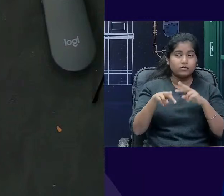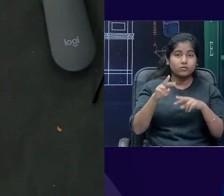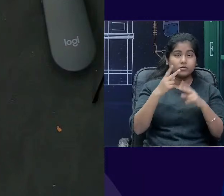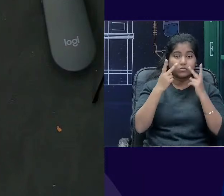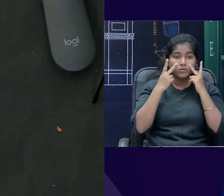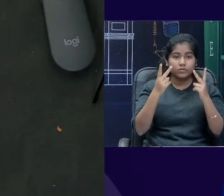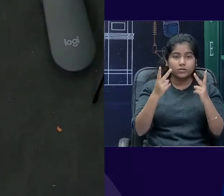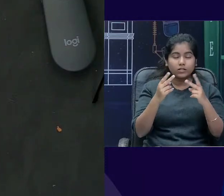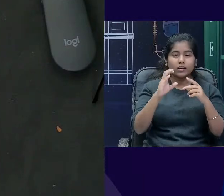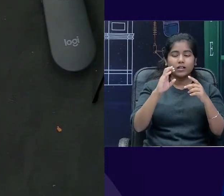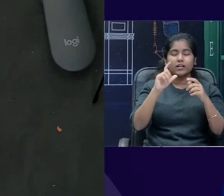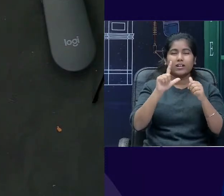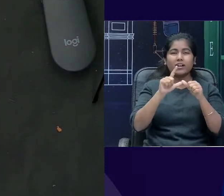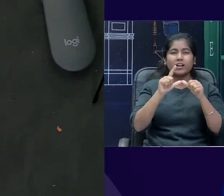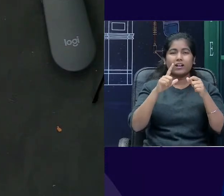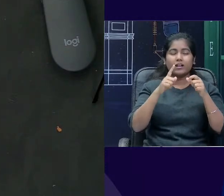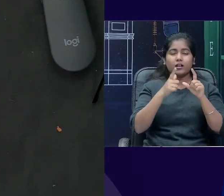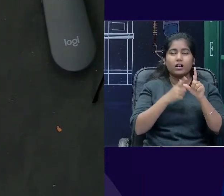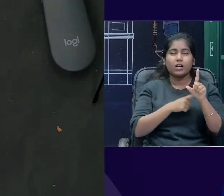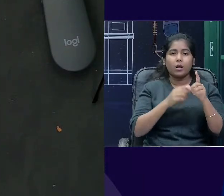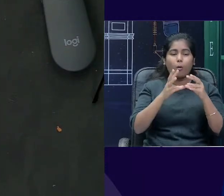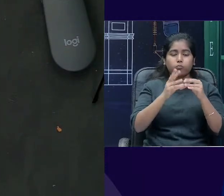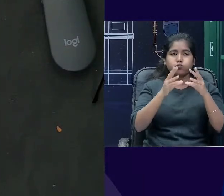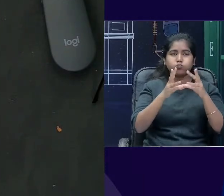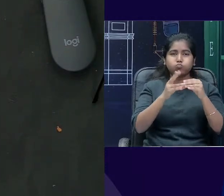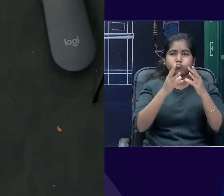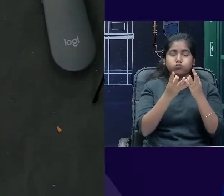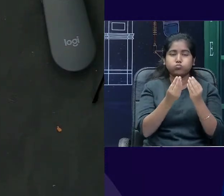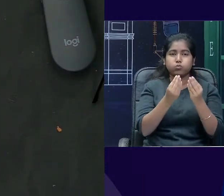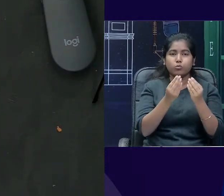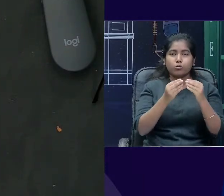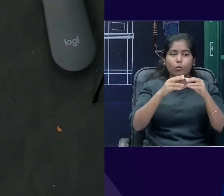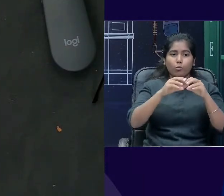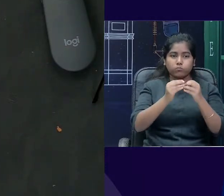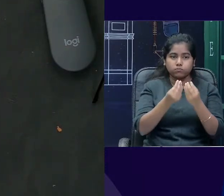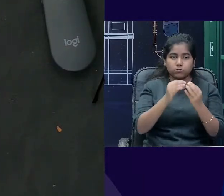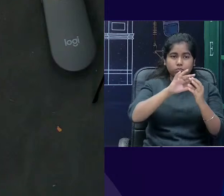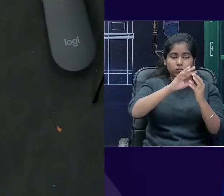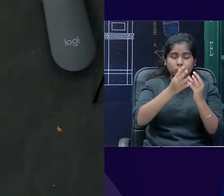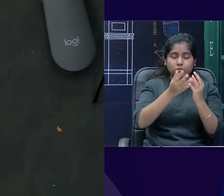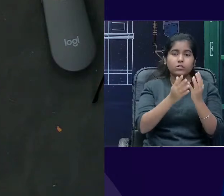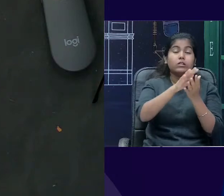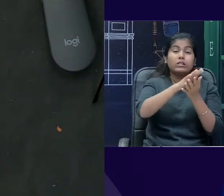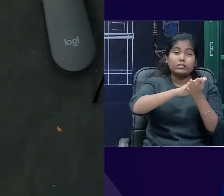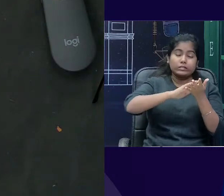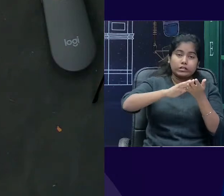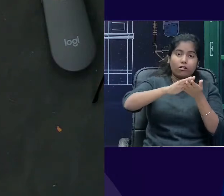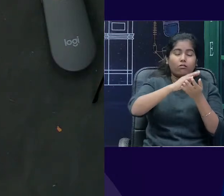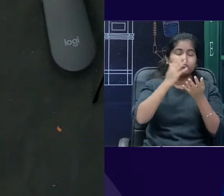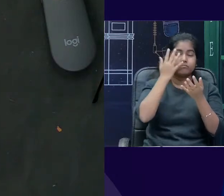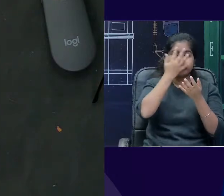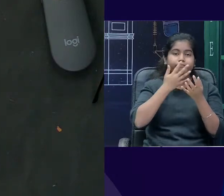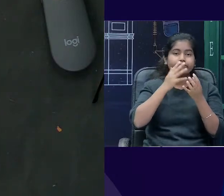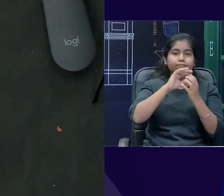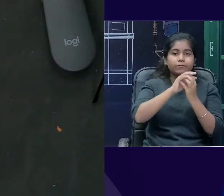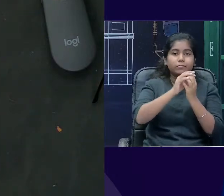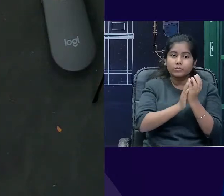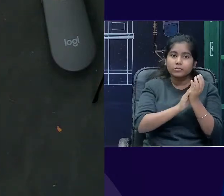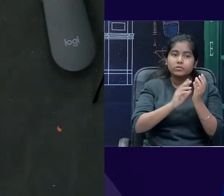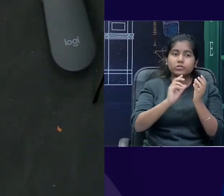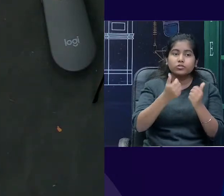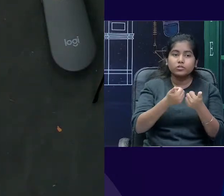dry clay is this, and you can touch the face. Okay. If we want to show